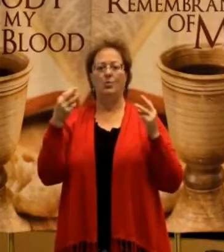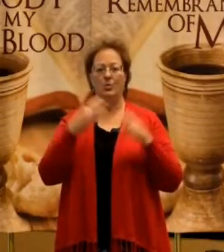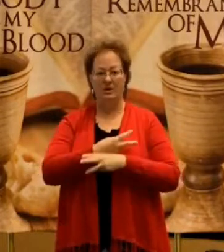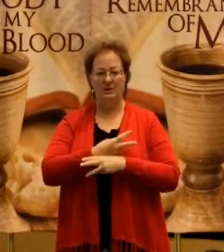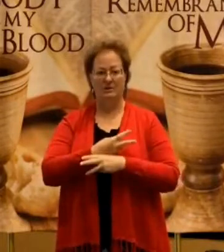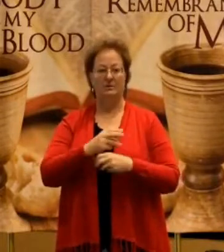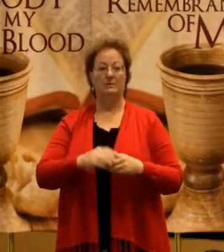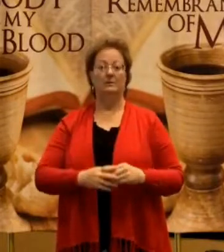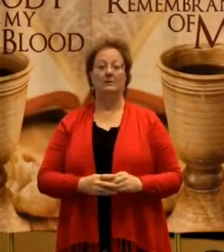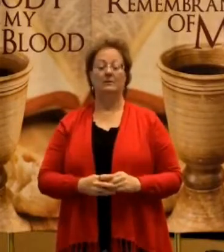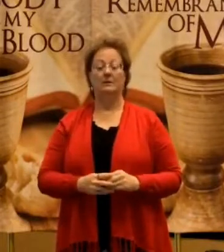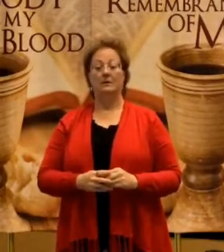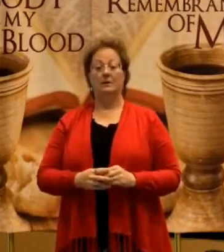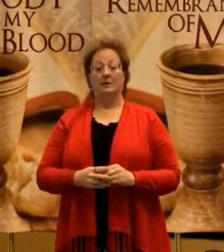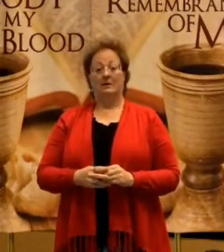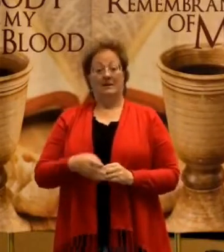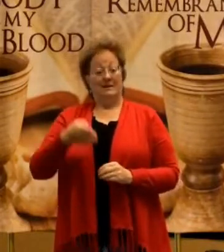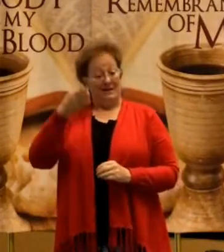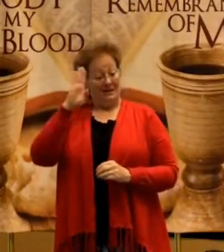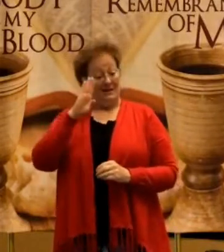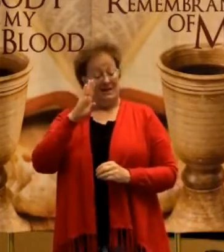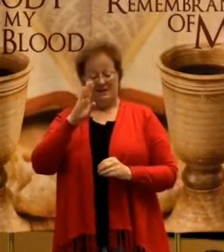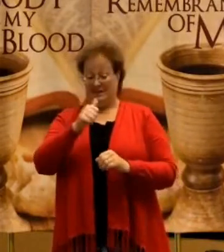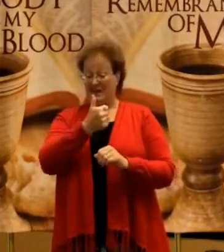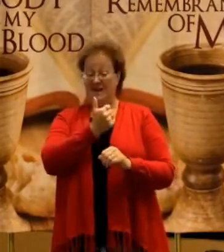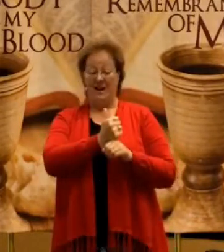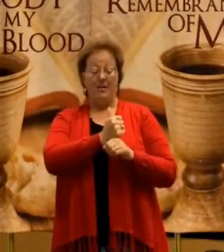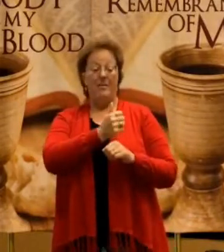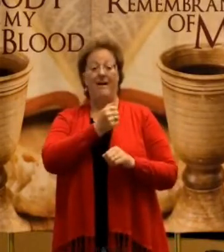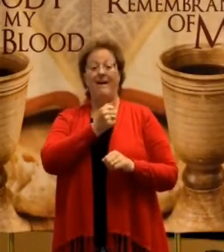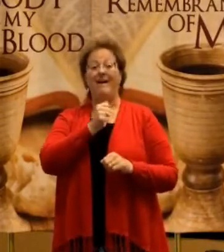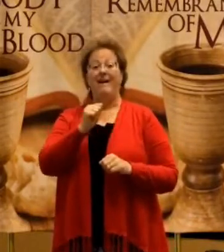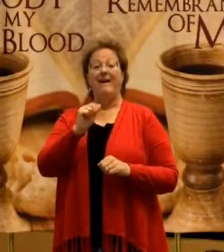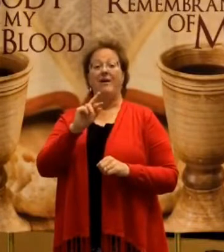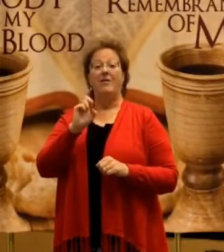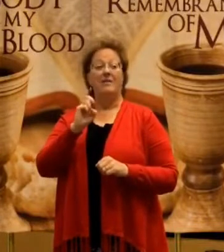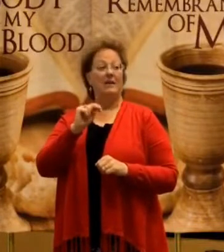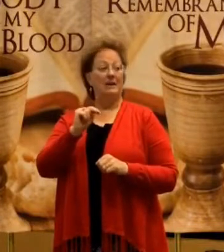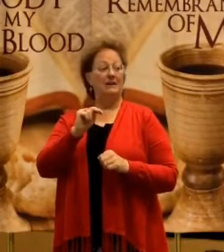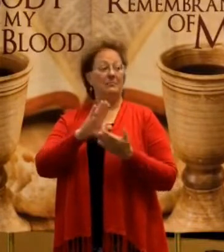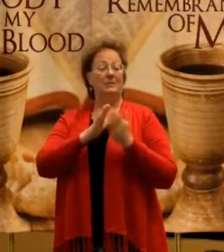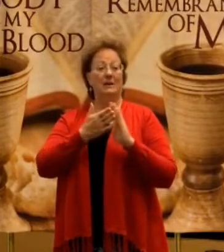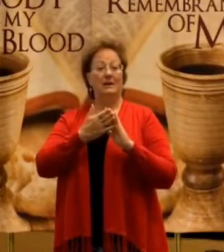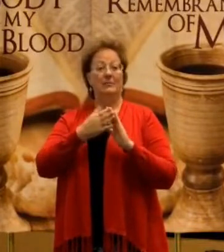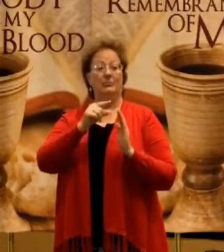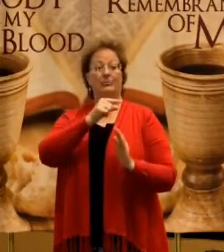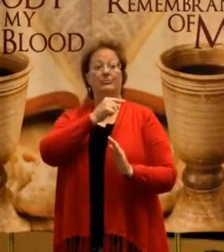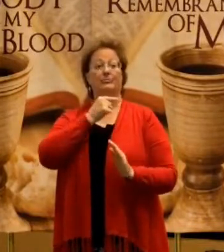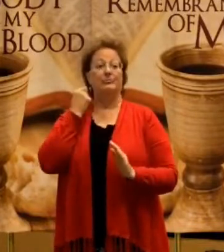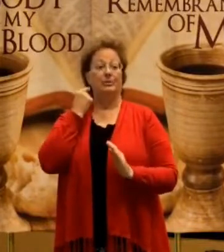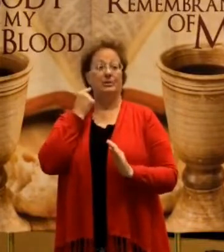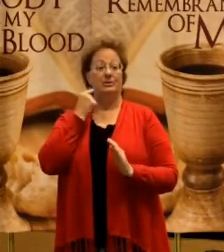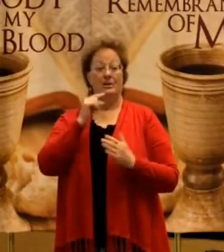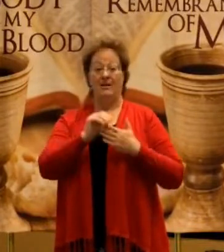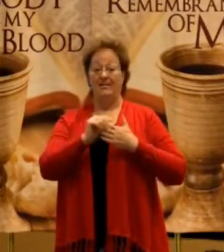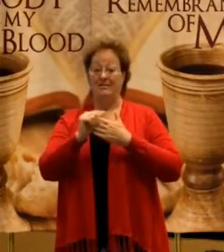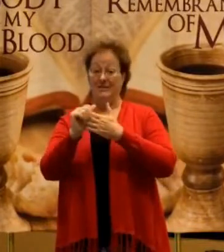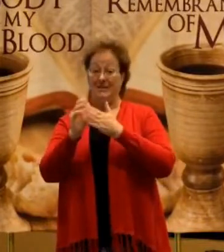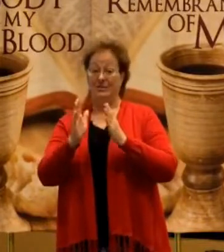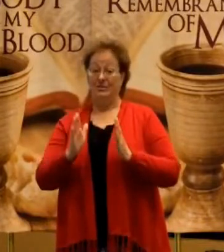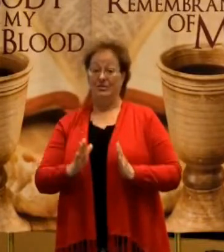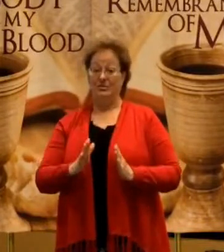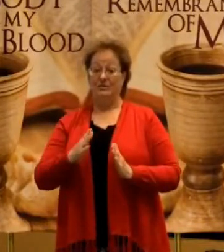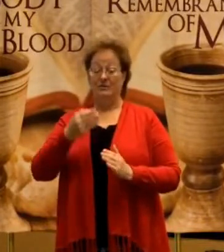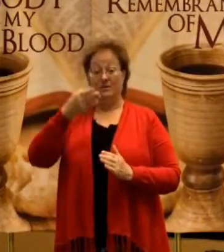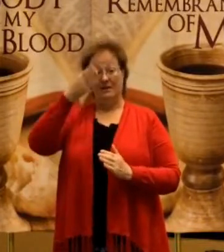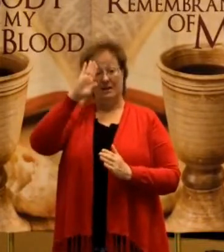also tragic because God had appointed Aaron and his sons to be priests, to be spiritual leaders of the people of